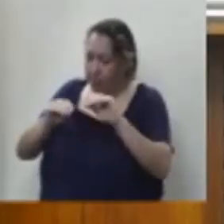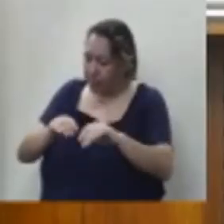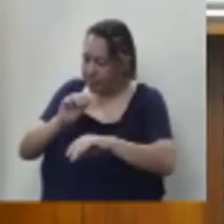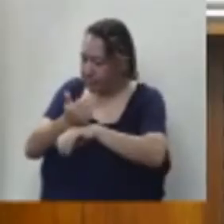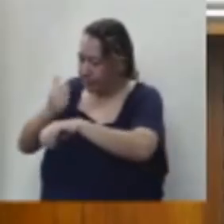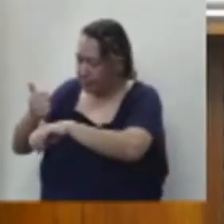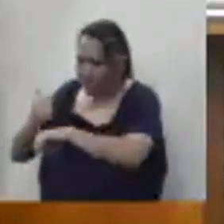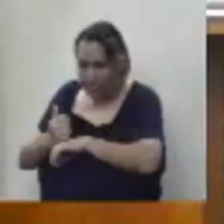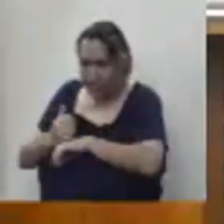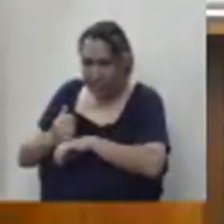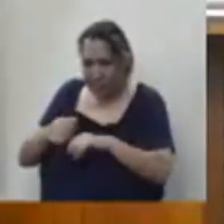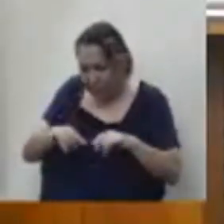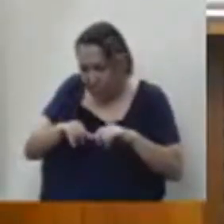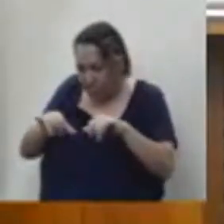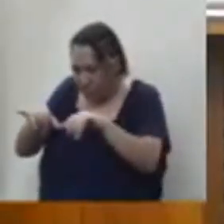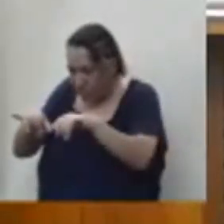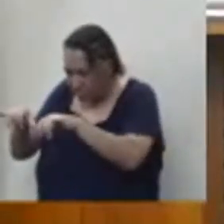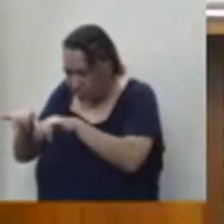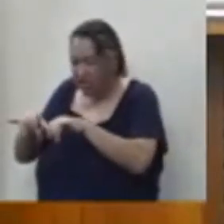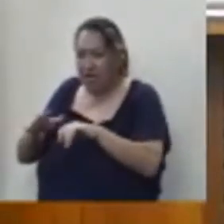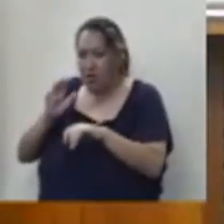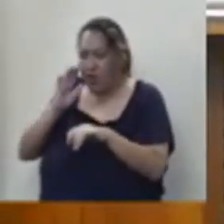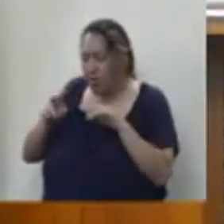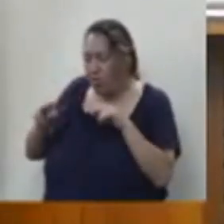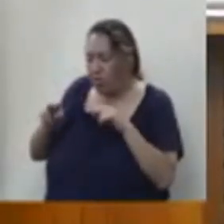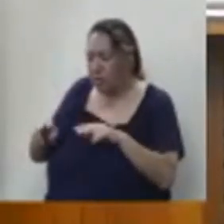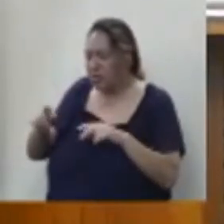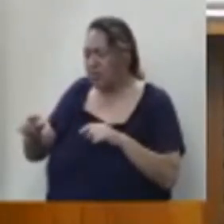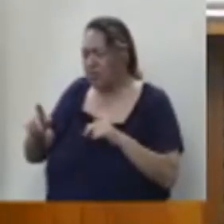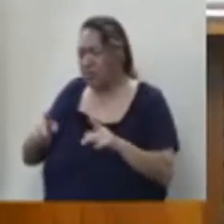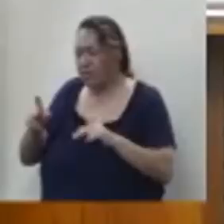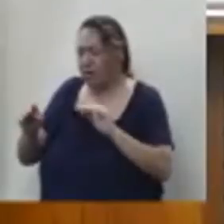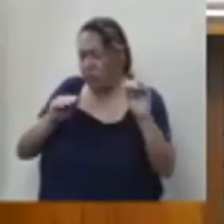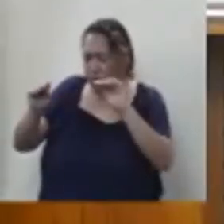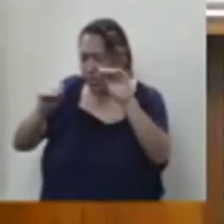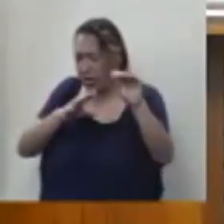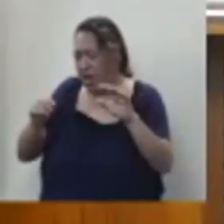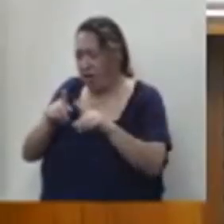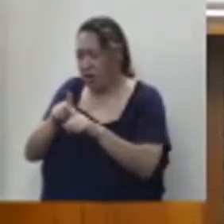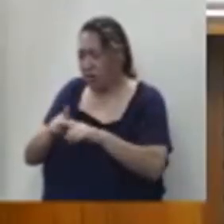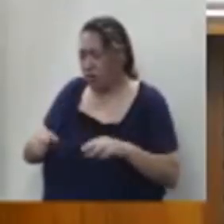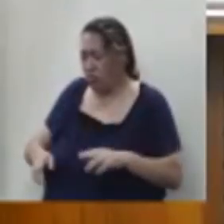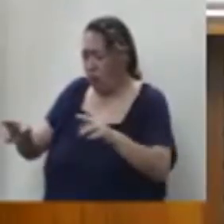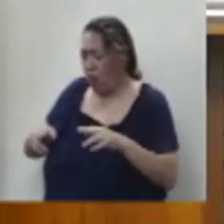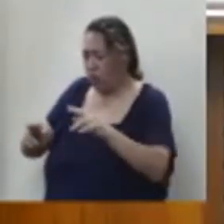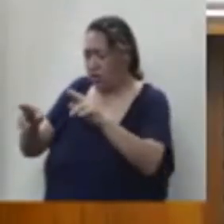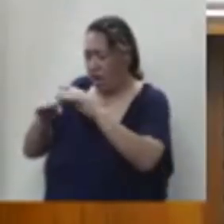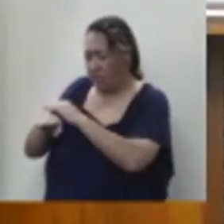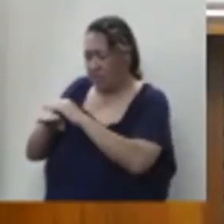monitor people's movements and access to roadways. Because as you know, and I continue to